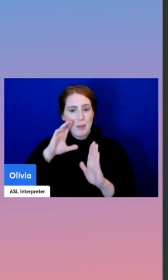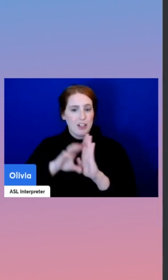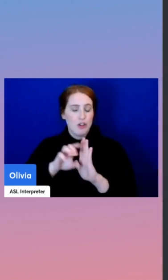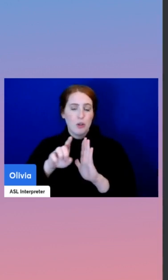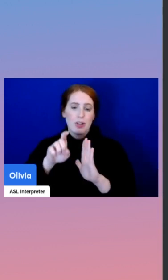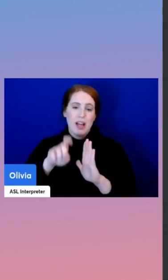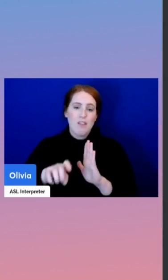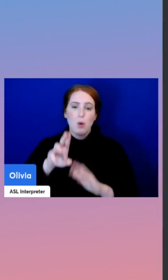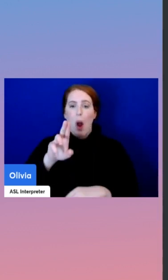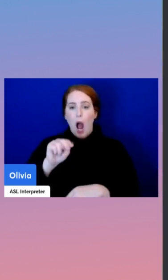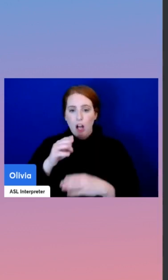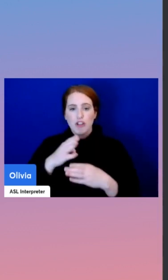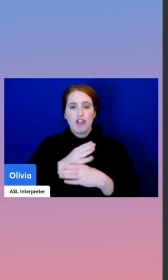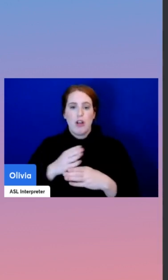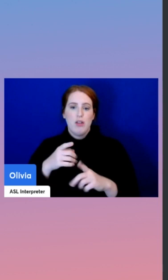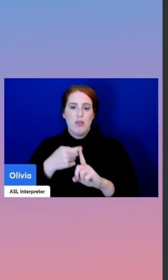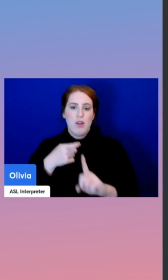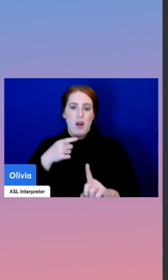the accounts or OUs, and